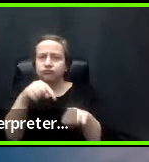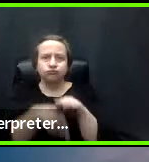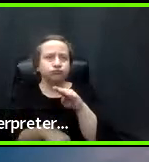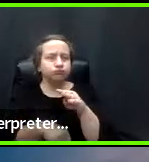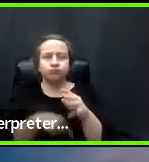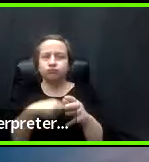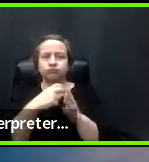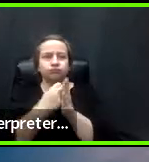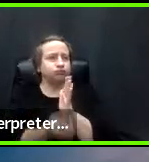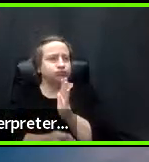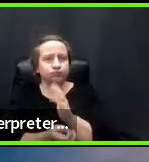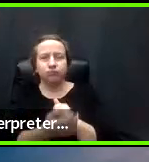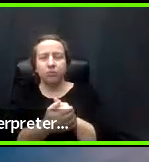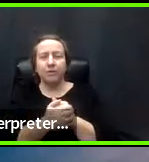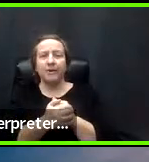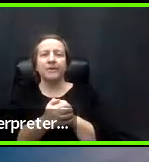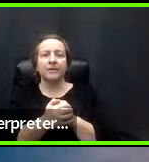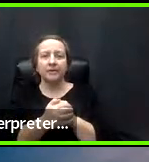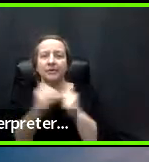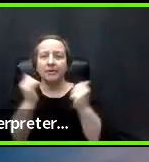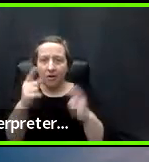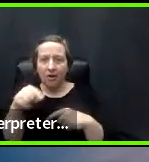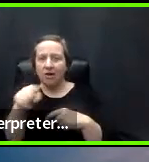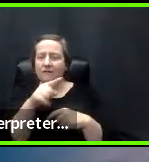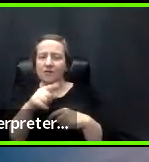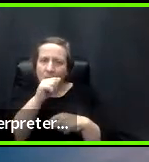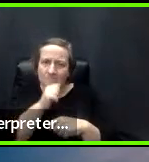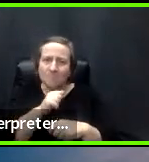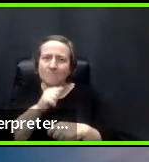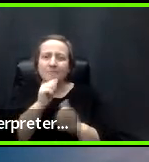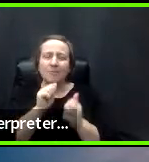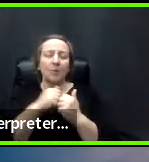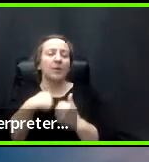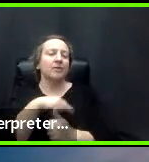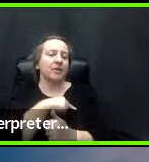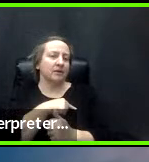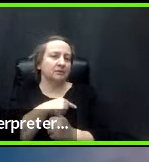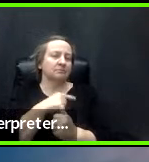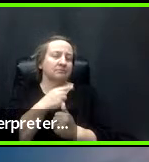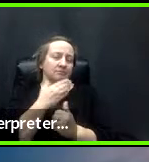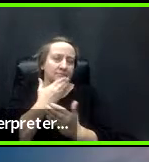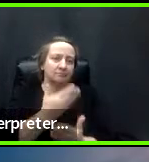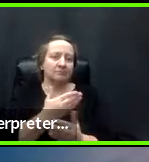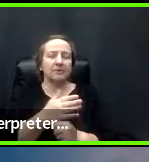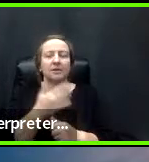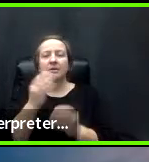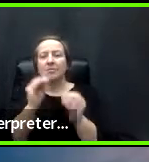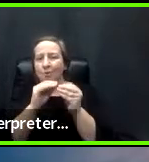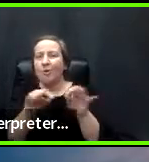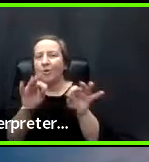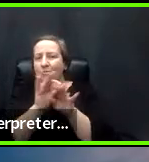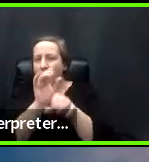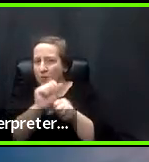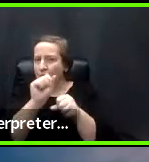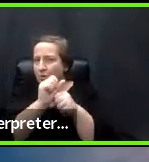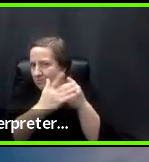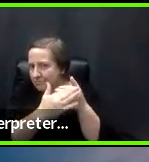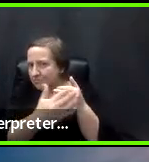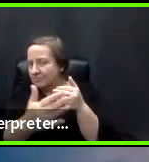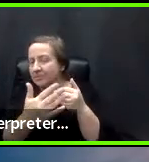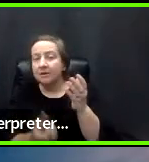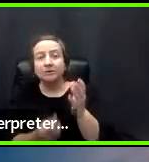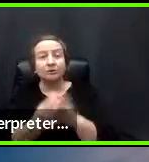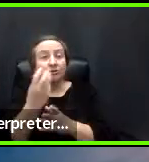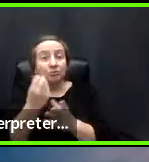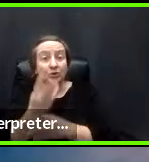and all you folks have hung in there with us. We've got some more important work to do. This spring is